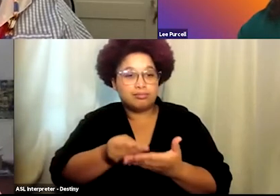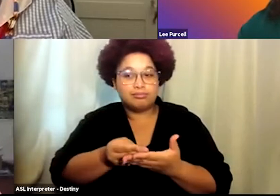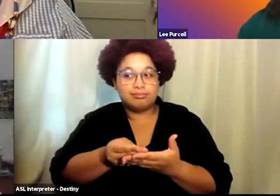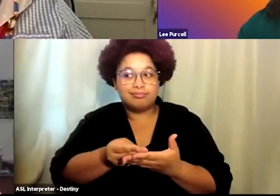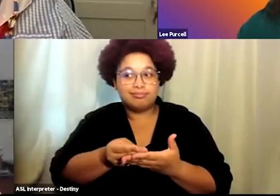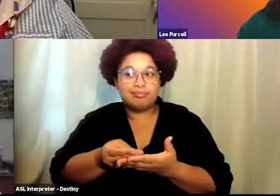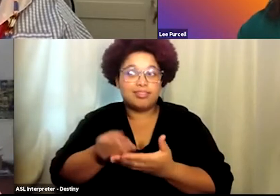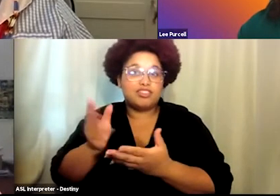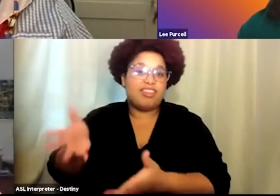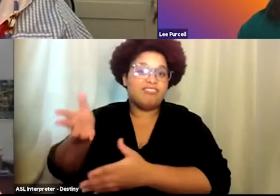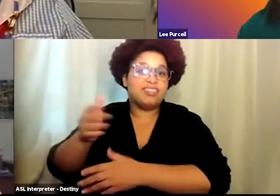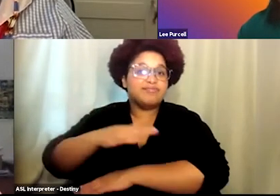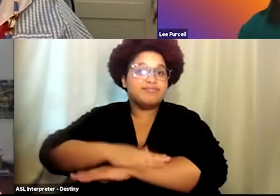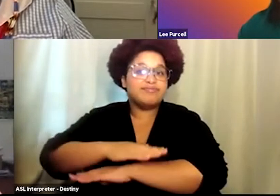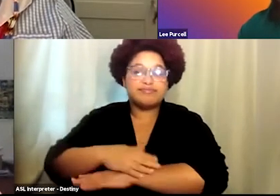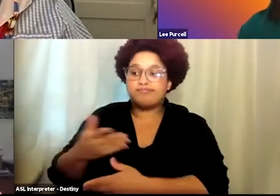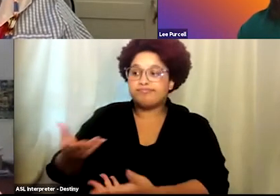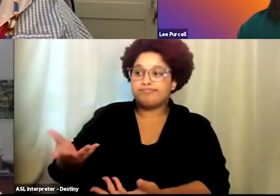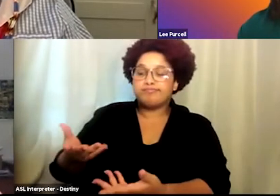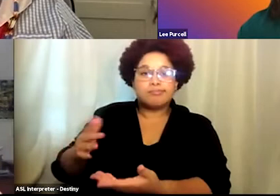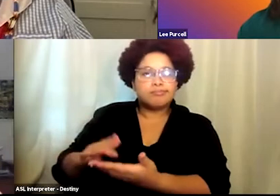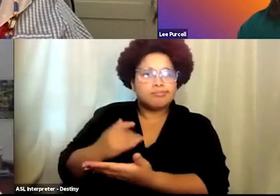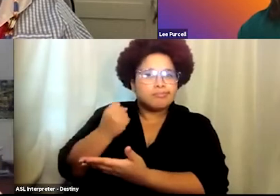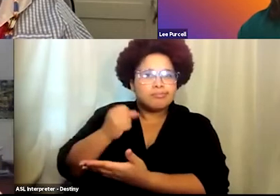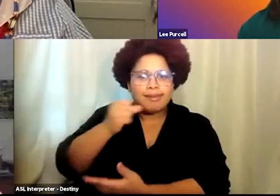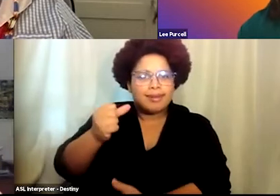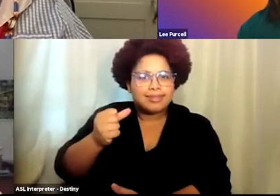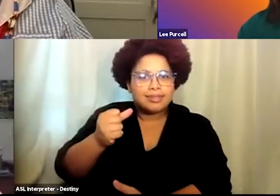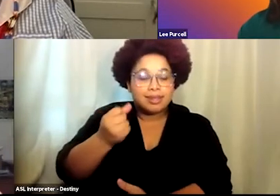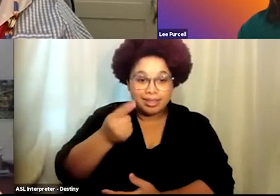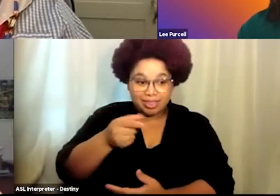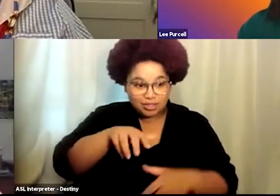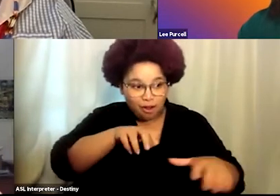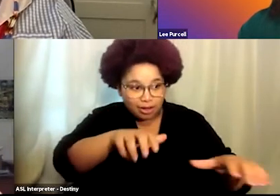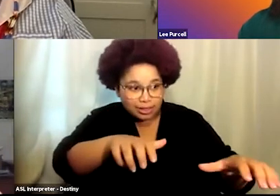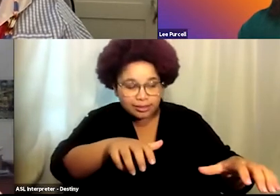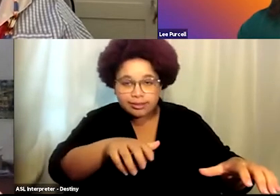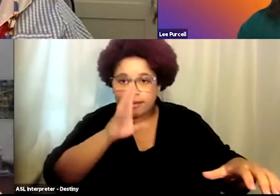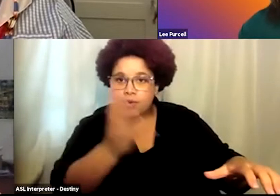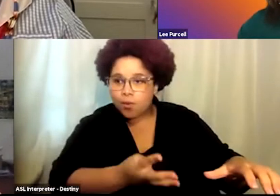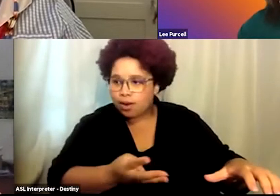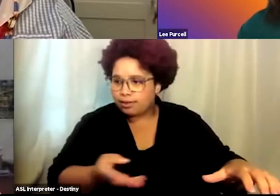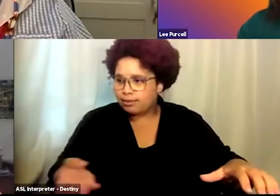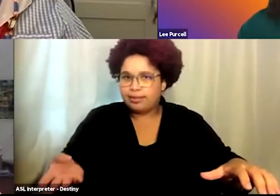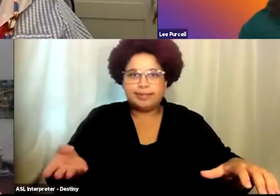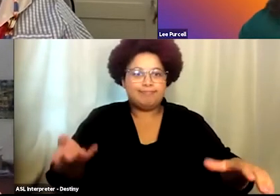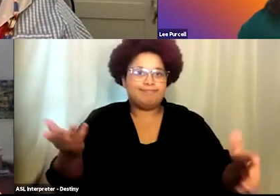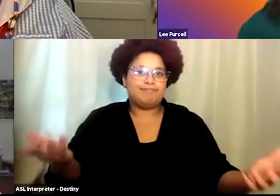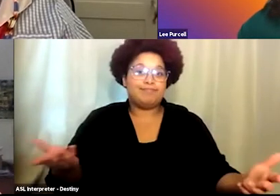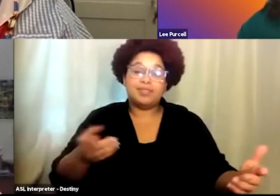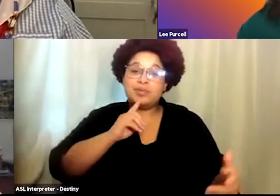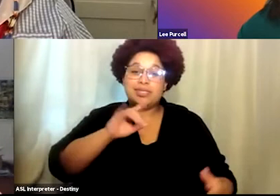table as an entire lucrative audience is being ignored. I agree with